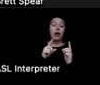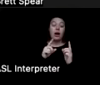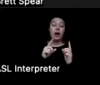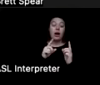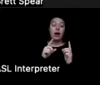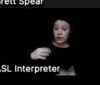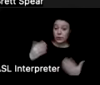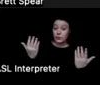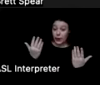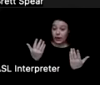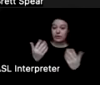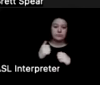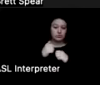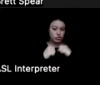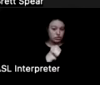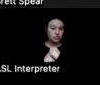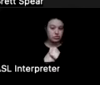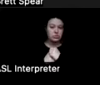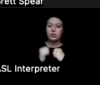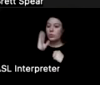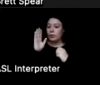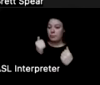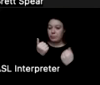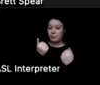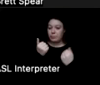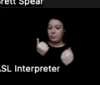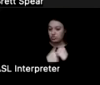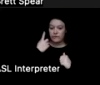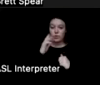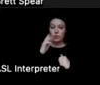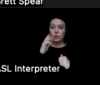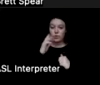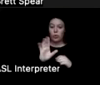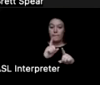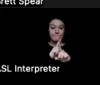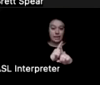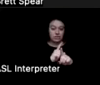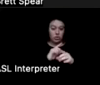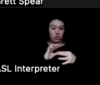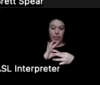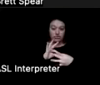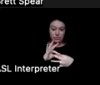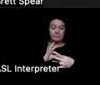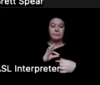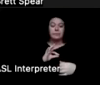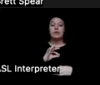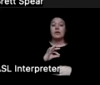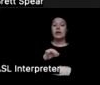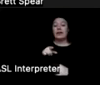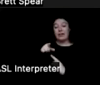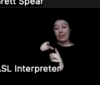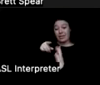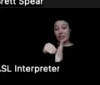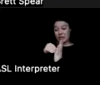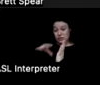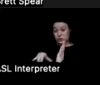It provides some additional structure to your mentoring, and also for the trainee who's being mentored, it provides that